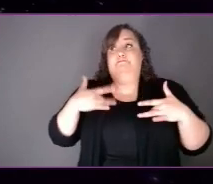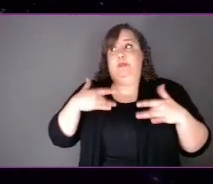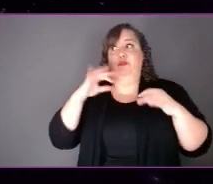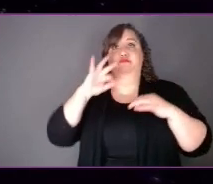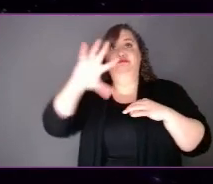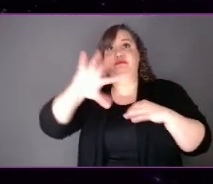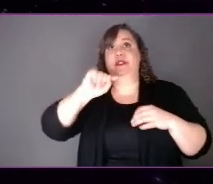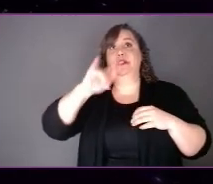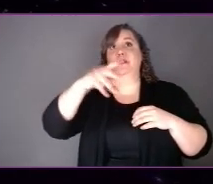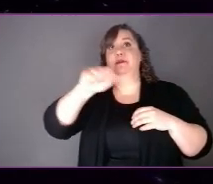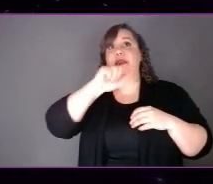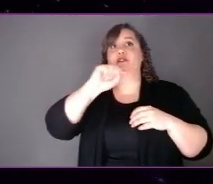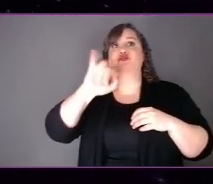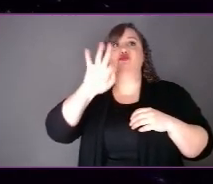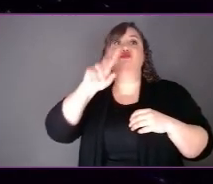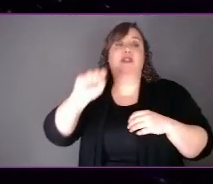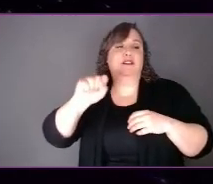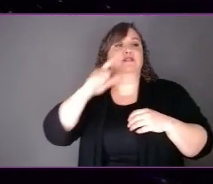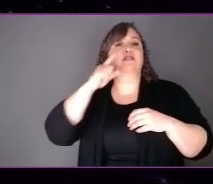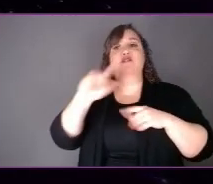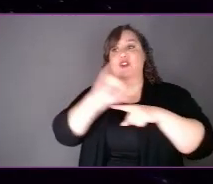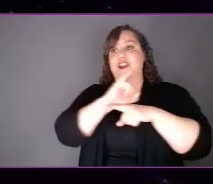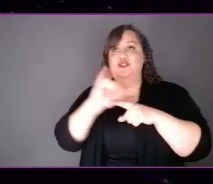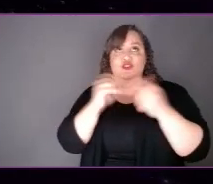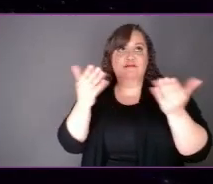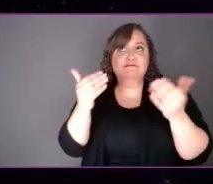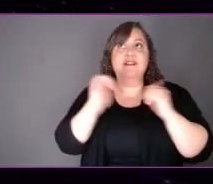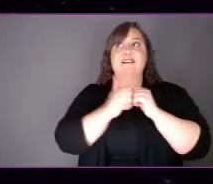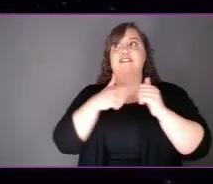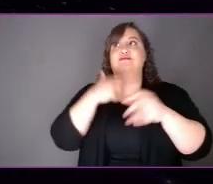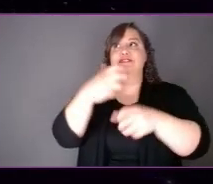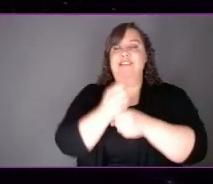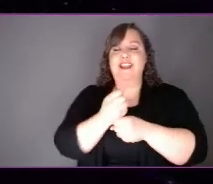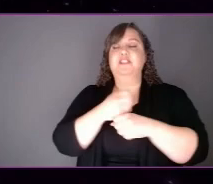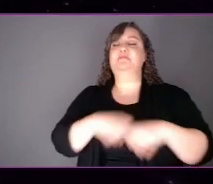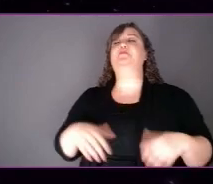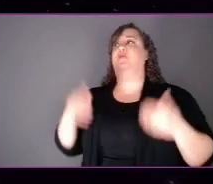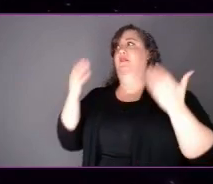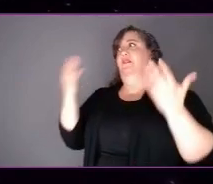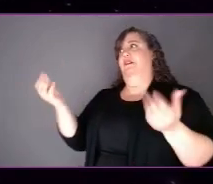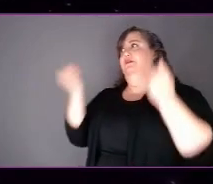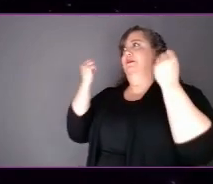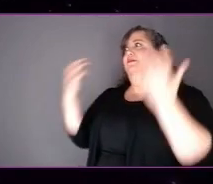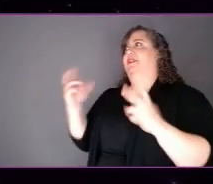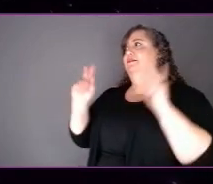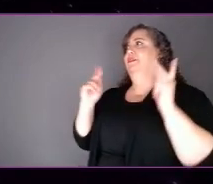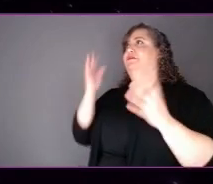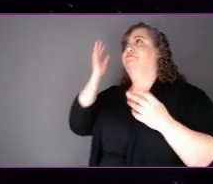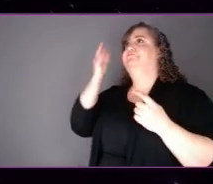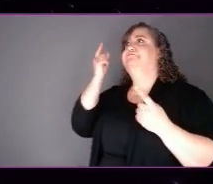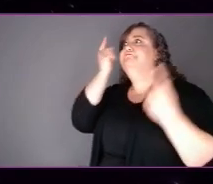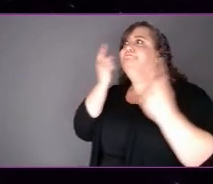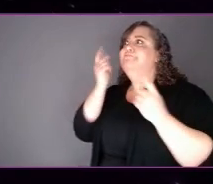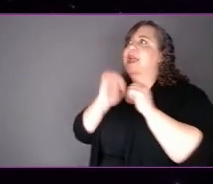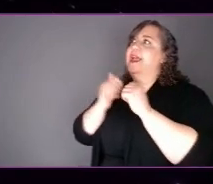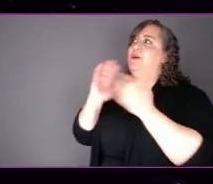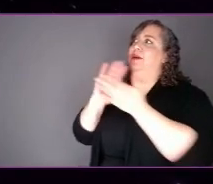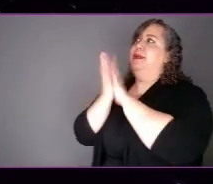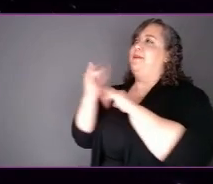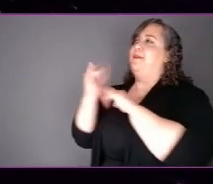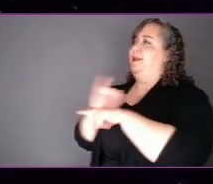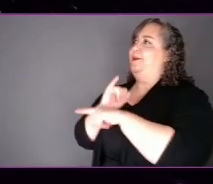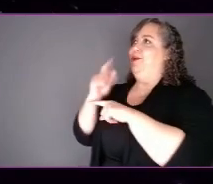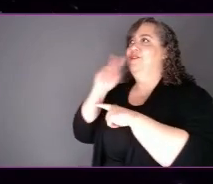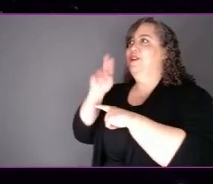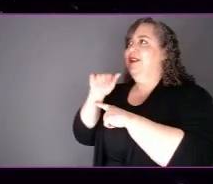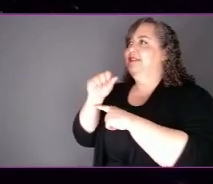Yeah, so we have so many people wondering how they can become a NASA intern. So how many interns are there at NASA, and what sorts